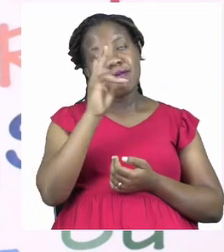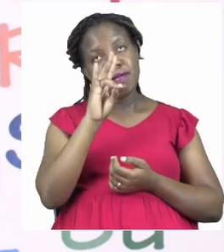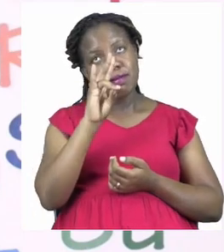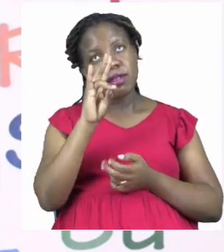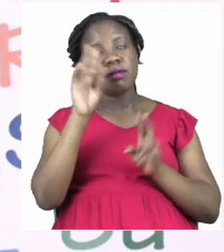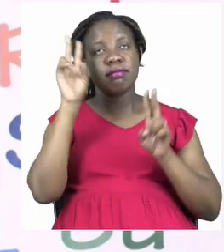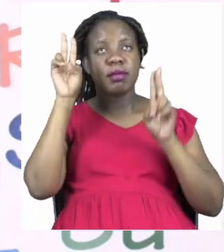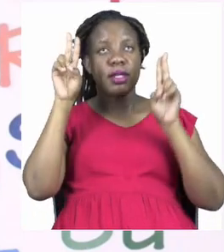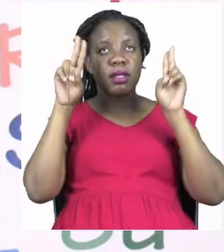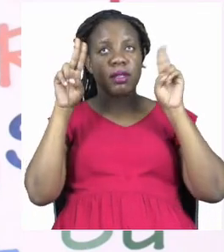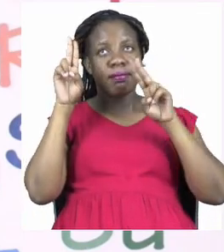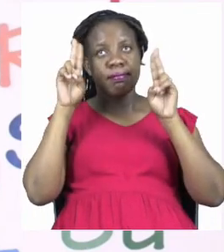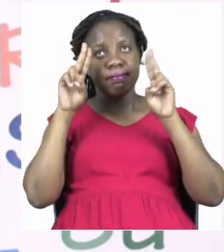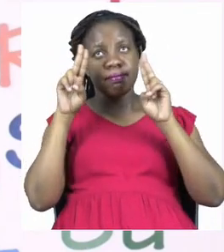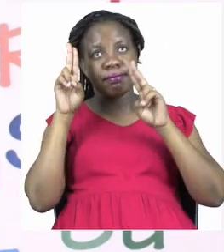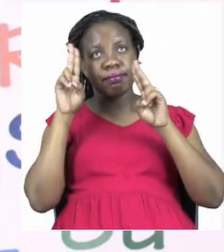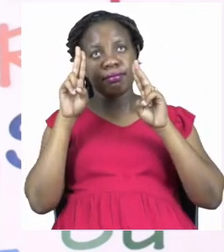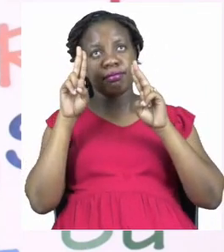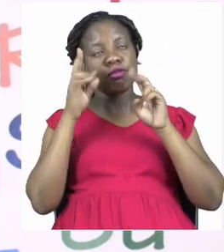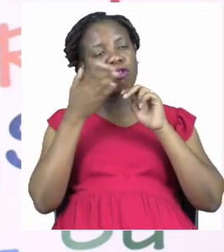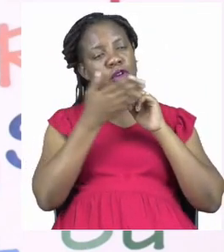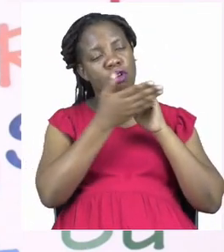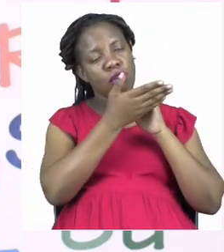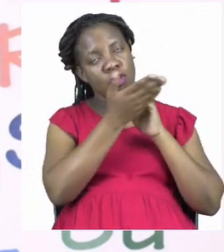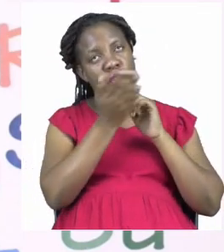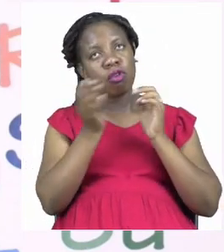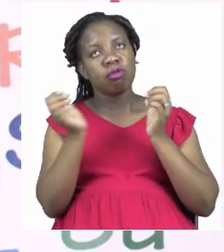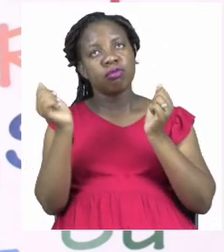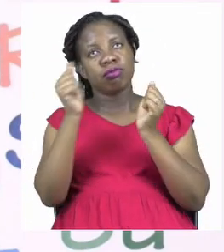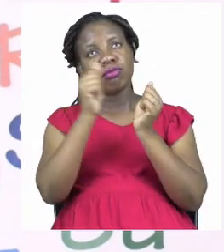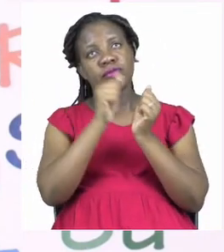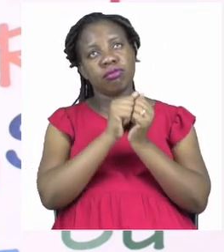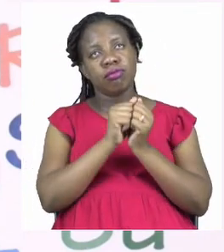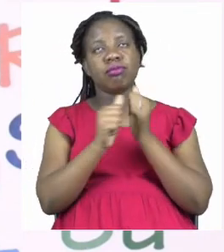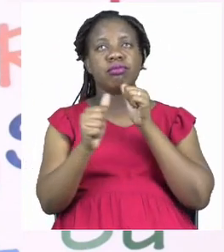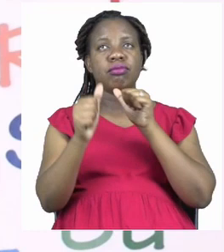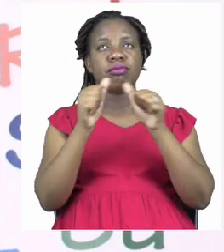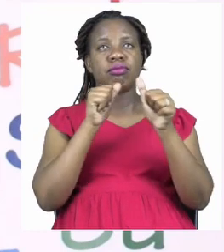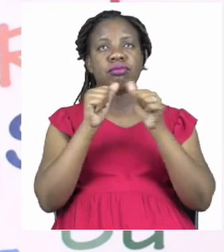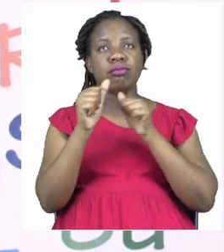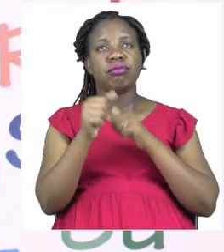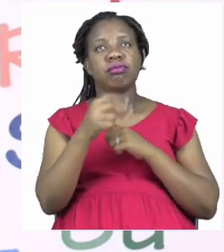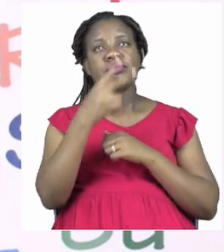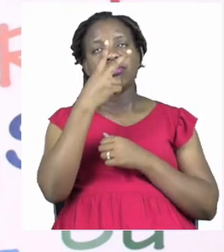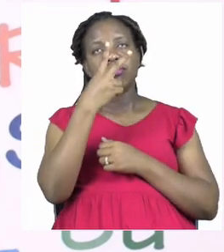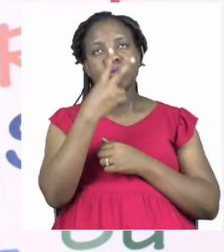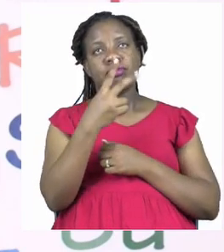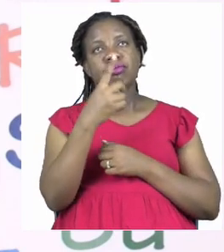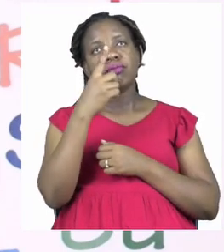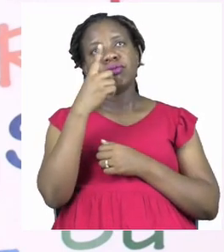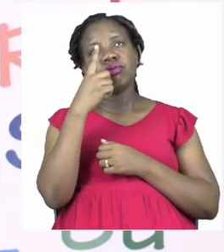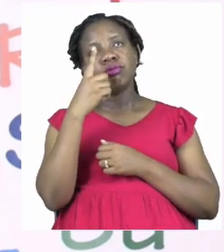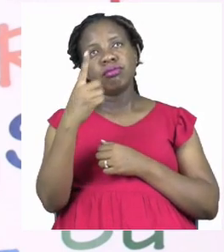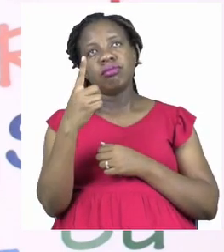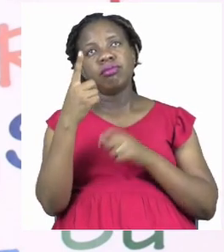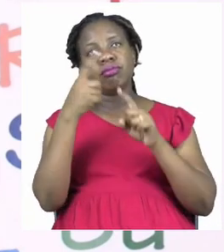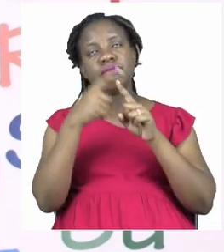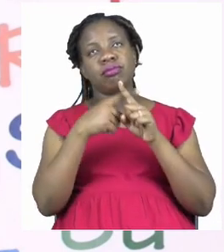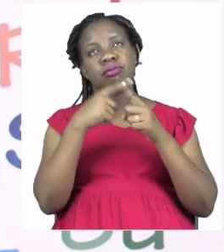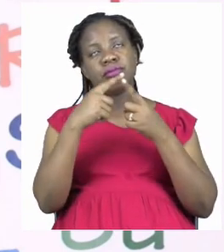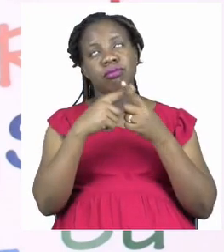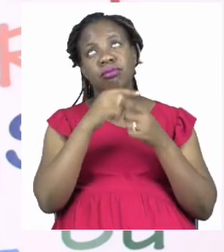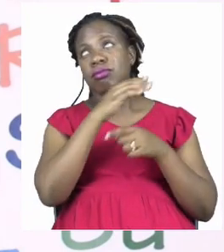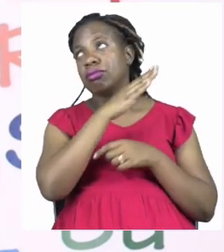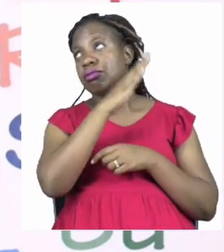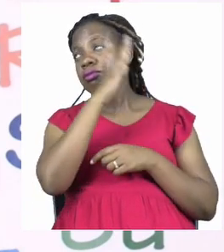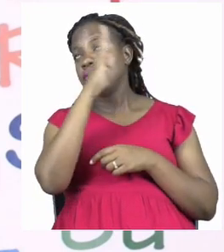same size. We said how many? 21. You can leave it there, or